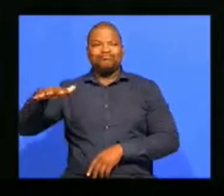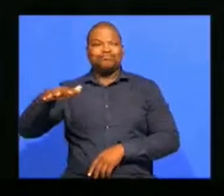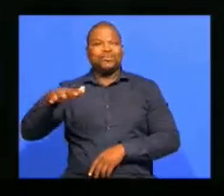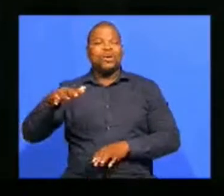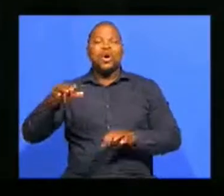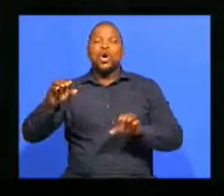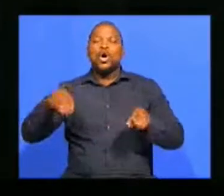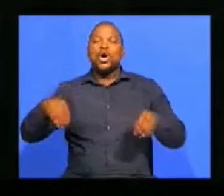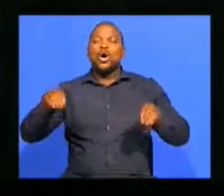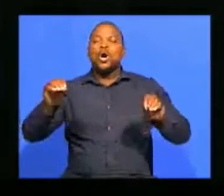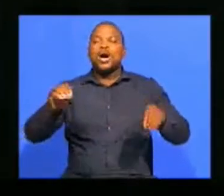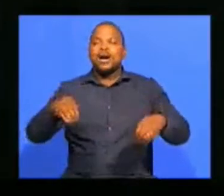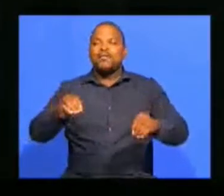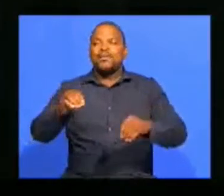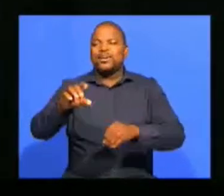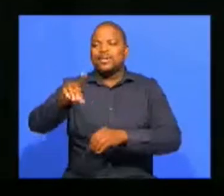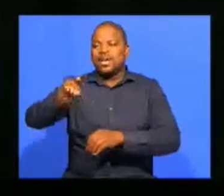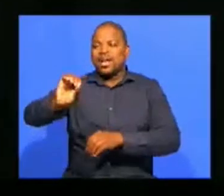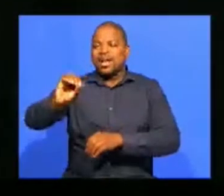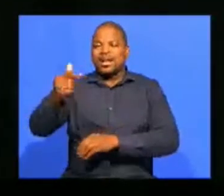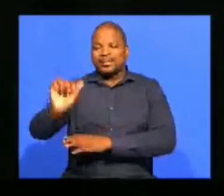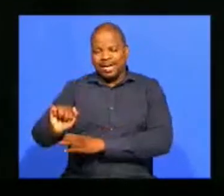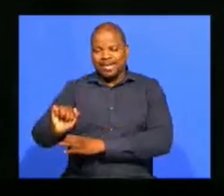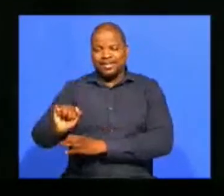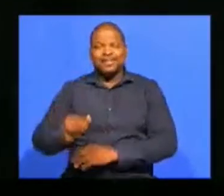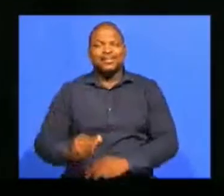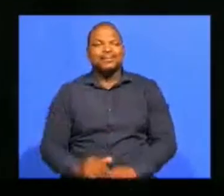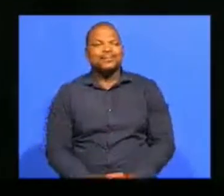majestic Okavango Delta,